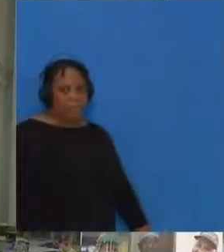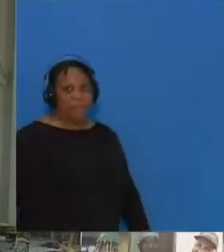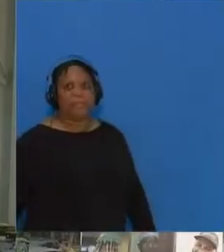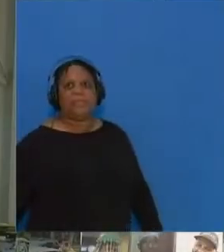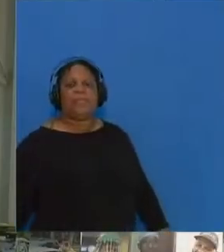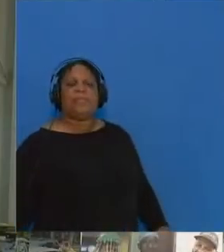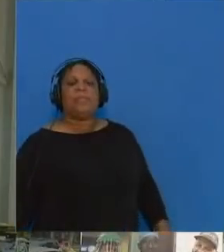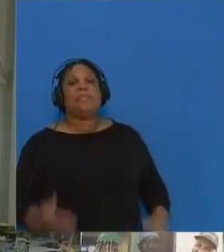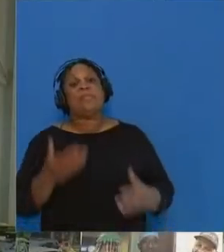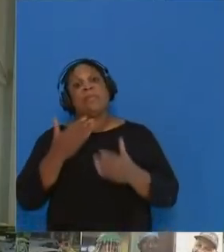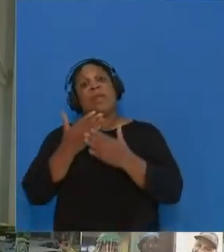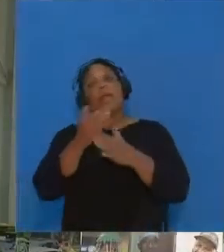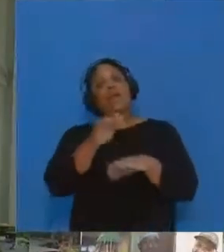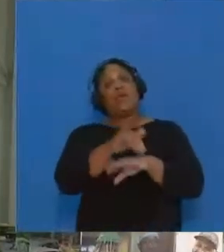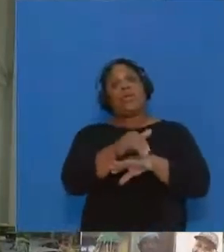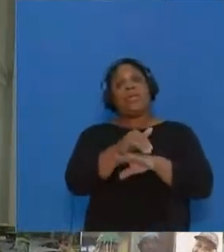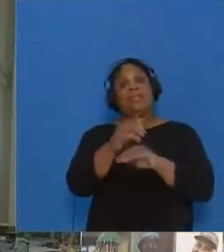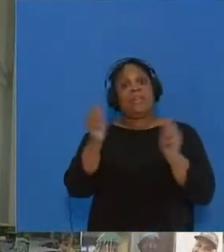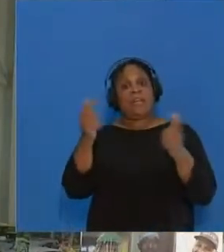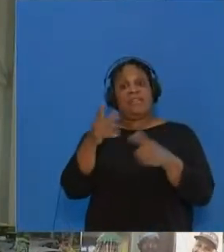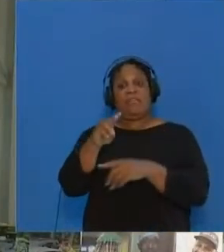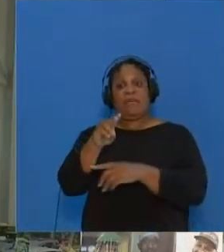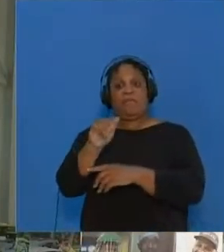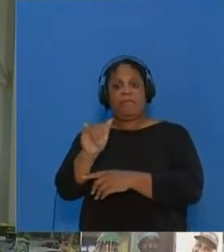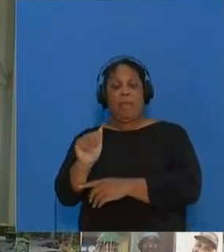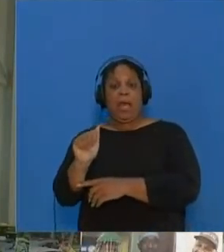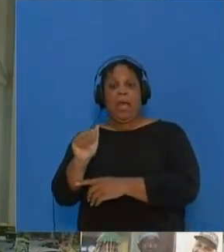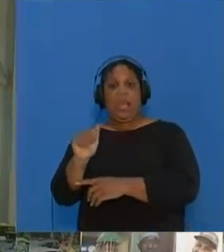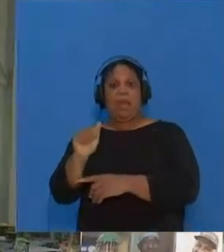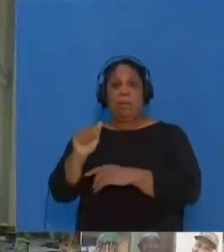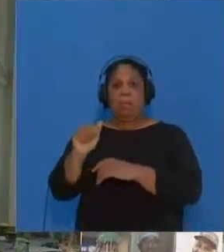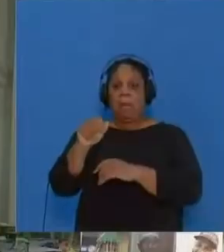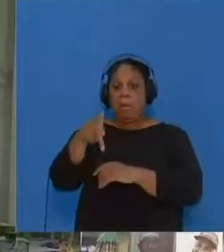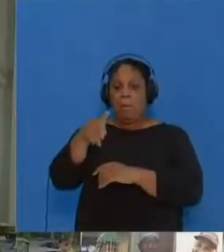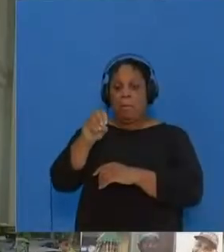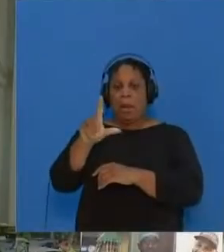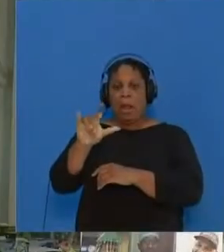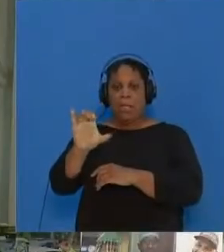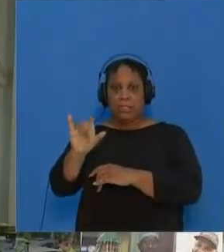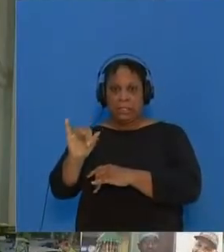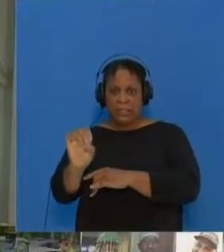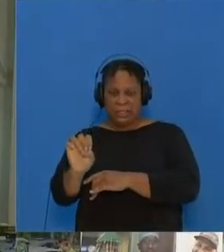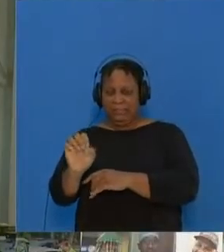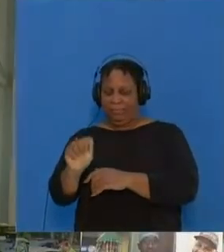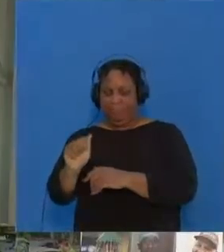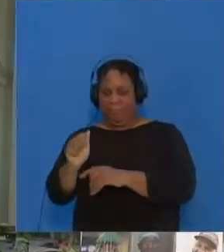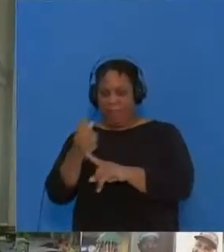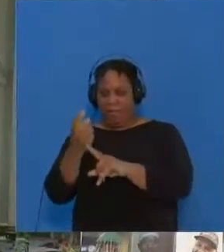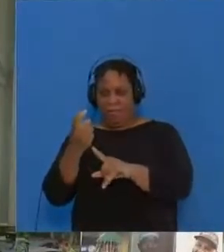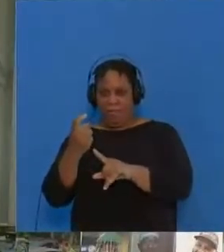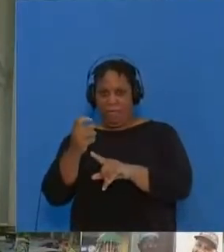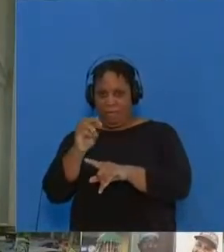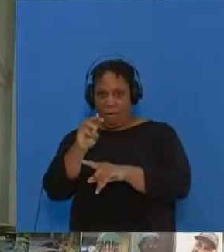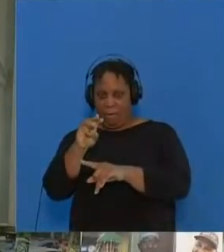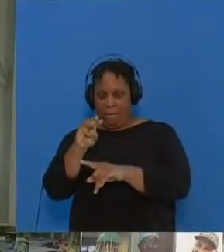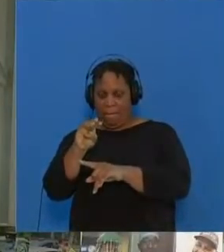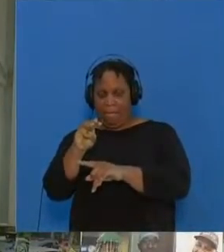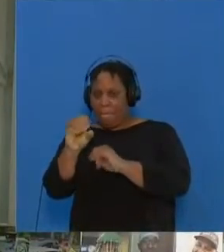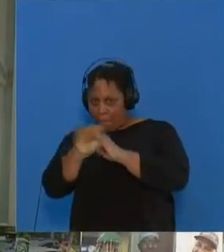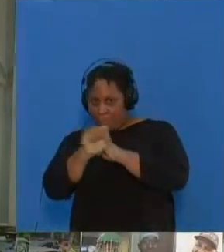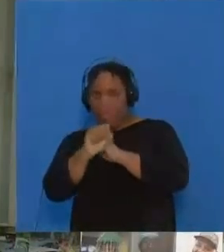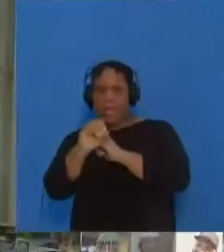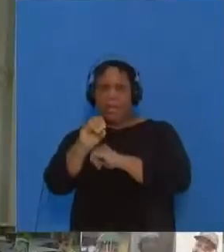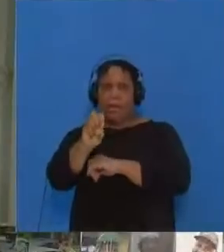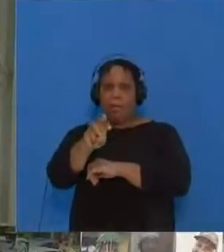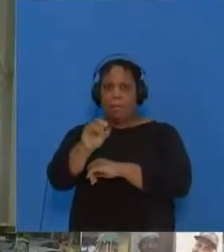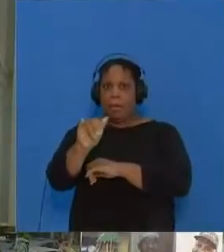Good evening, everyone. Maya Palacio here from Media Maya. Minister Wilson, you mentioned there will be a form for travelers, the Bermuda Travel